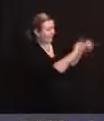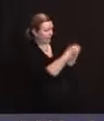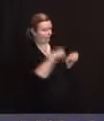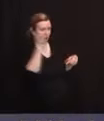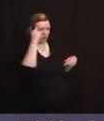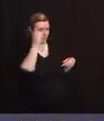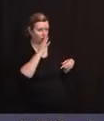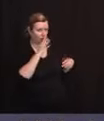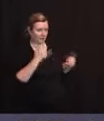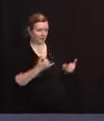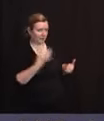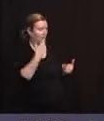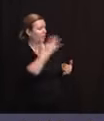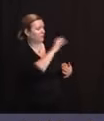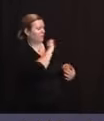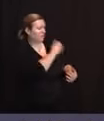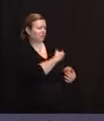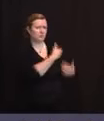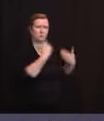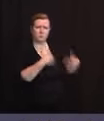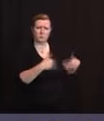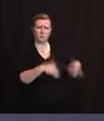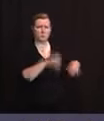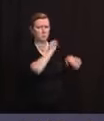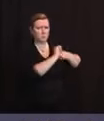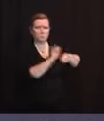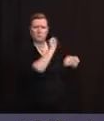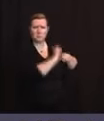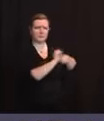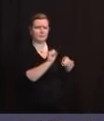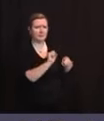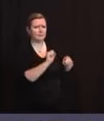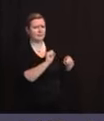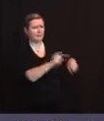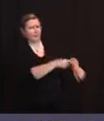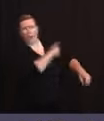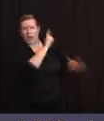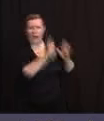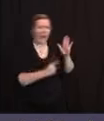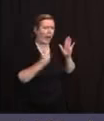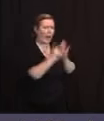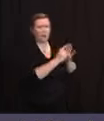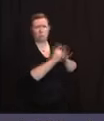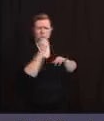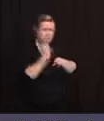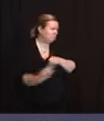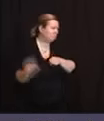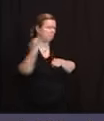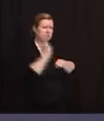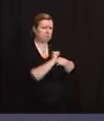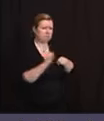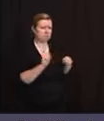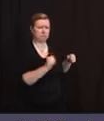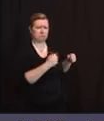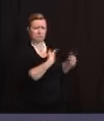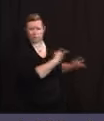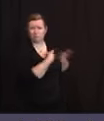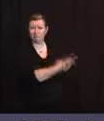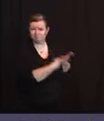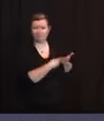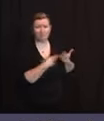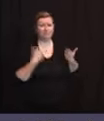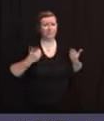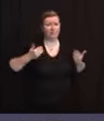all the energy and efforts and long hours that you're working to chop through this. As you and I have both said many times, if